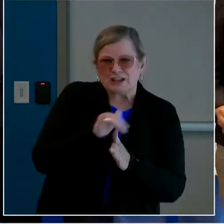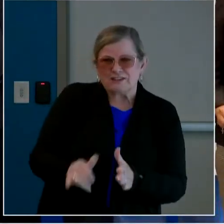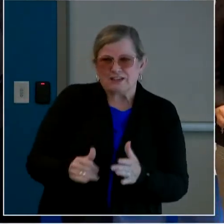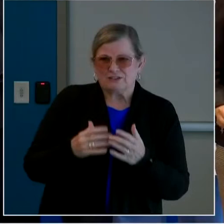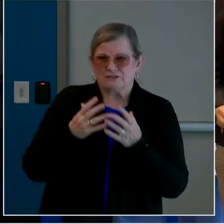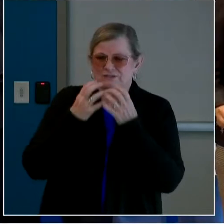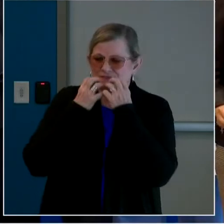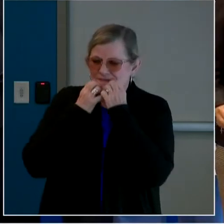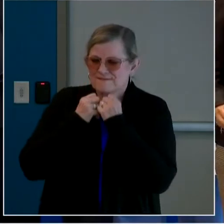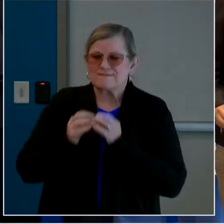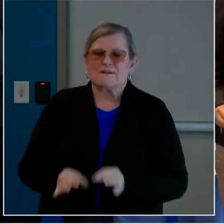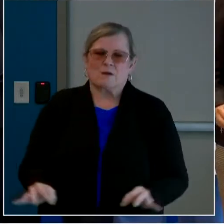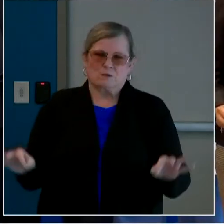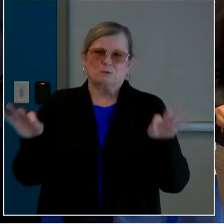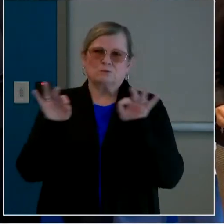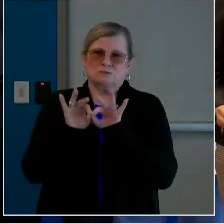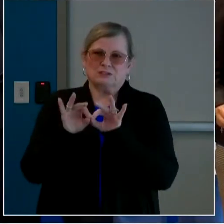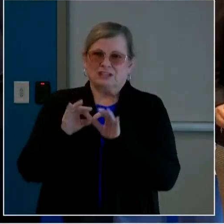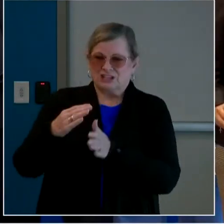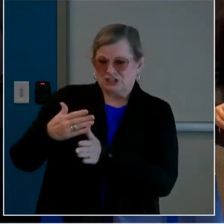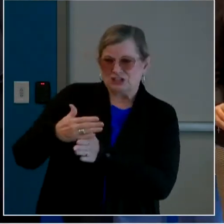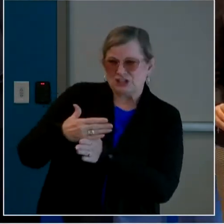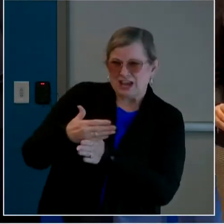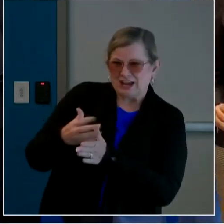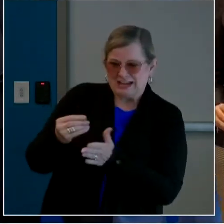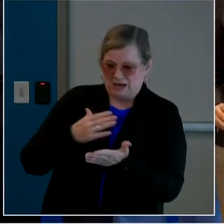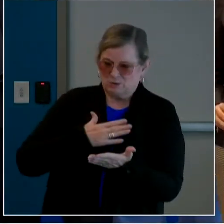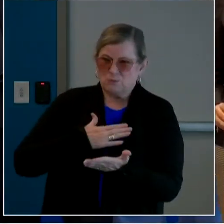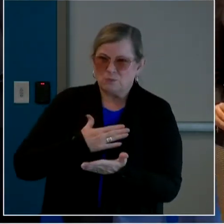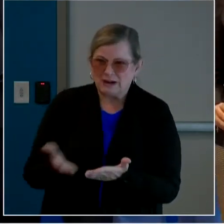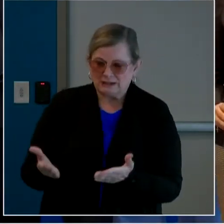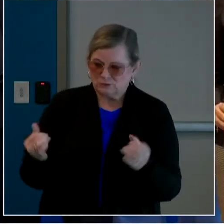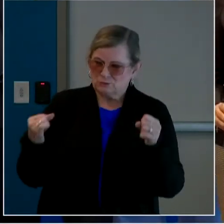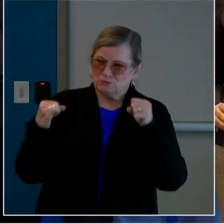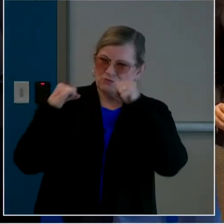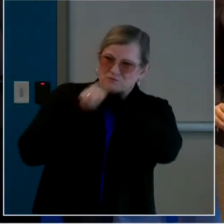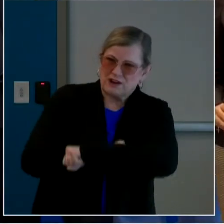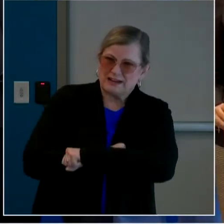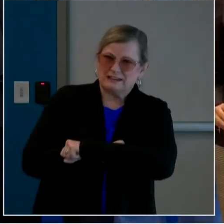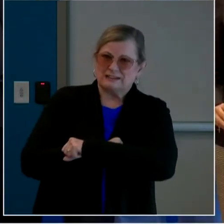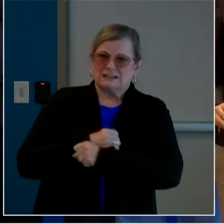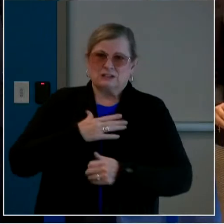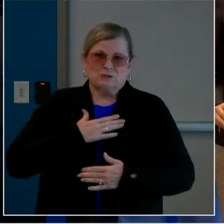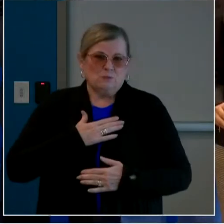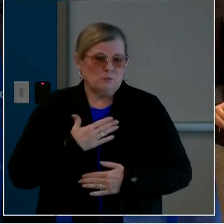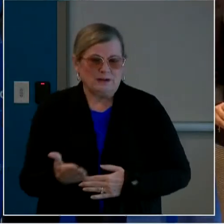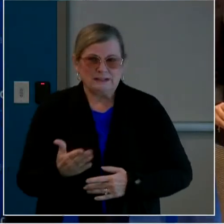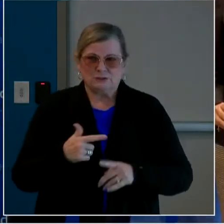deeply and are willing to fight for it and willing to protect it.